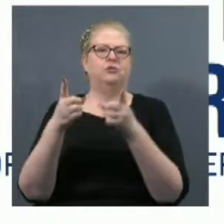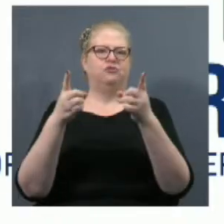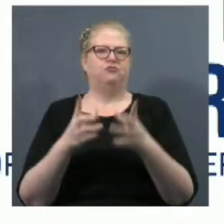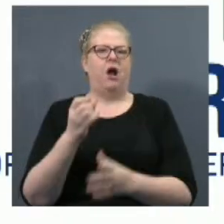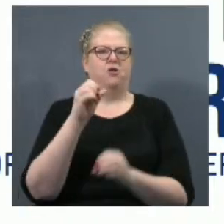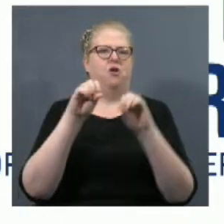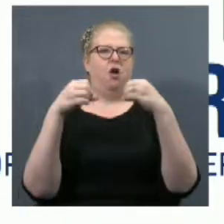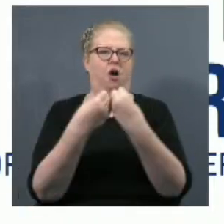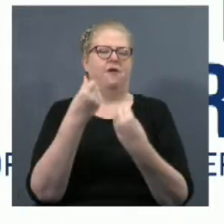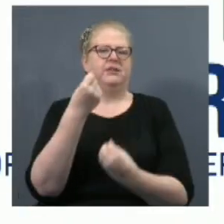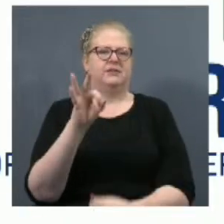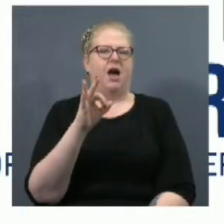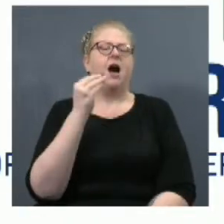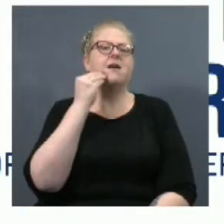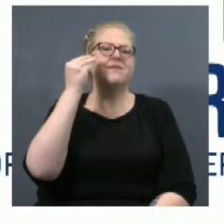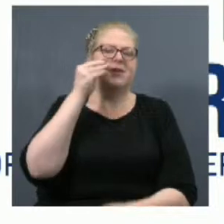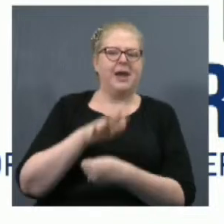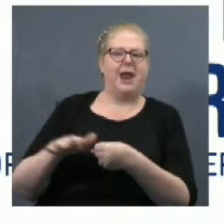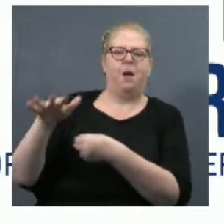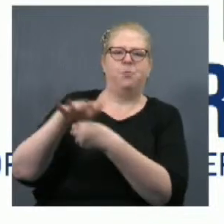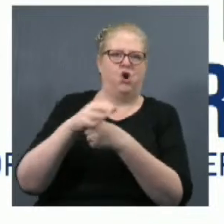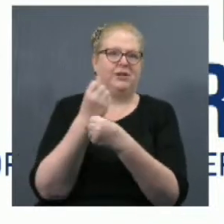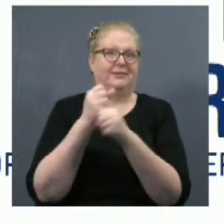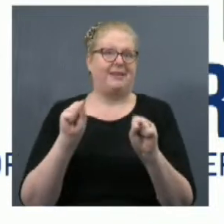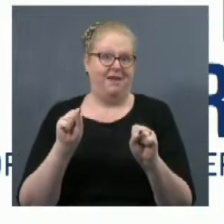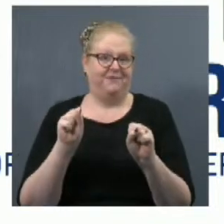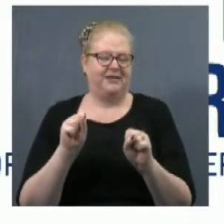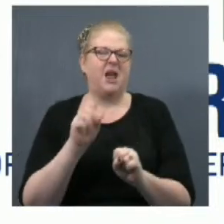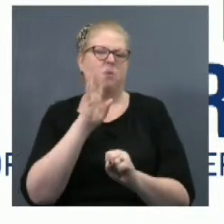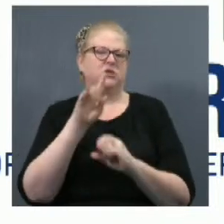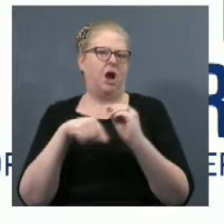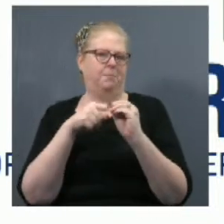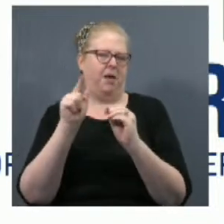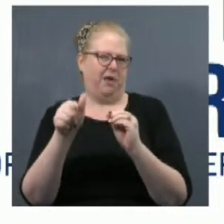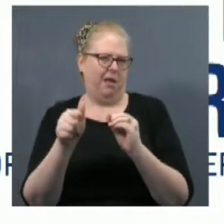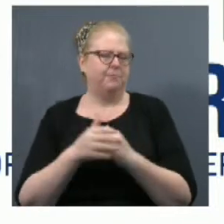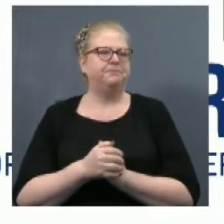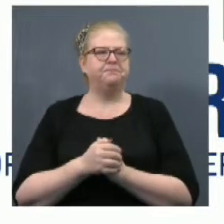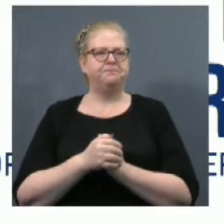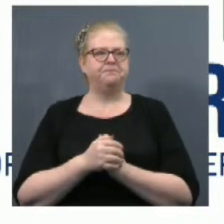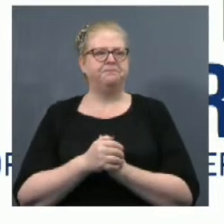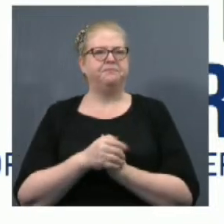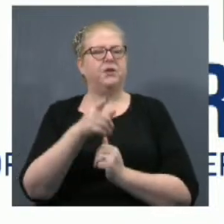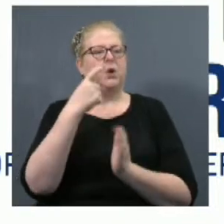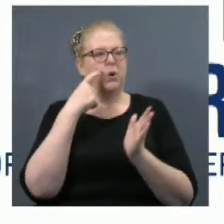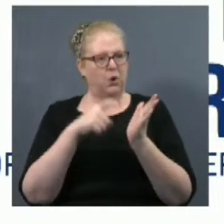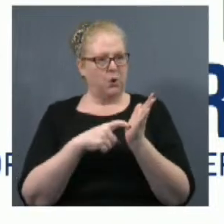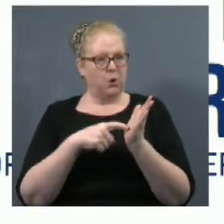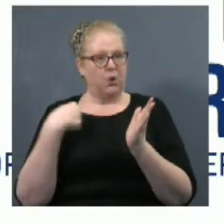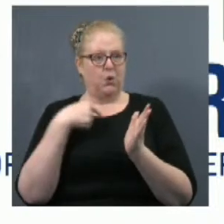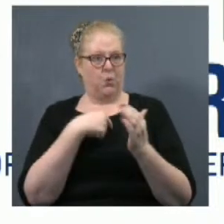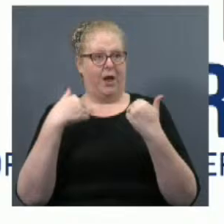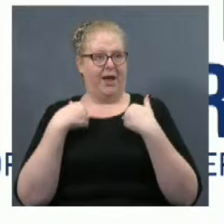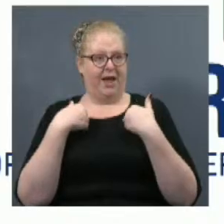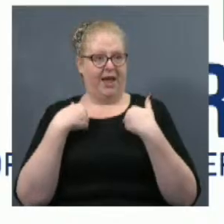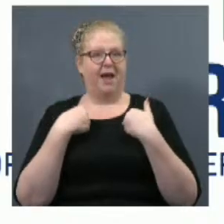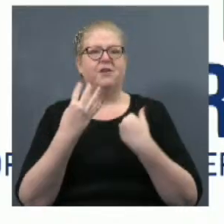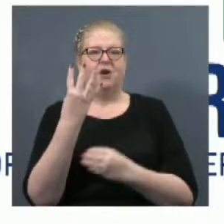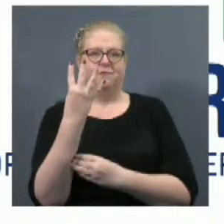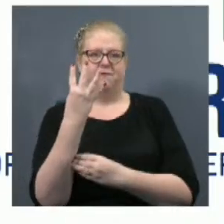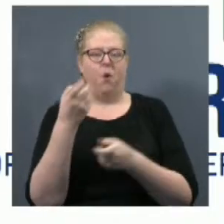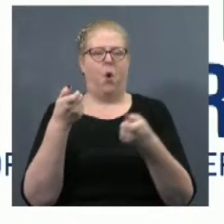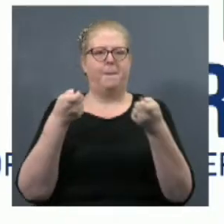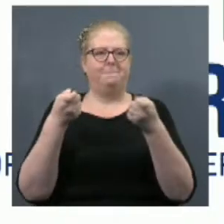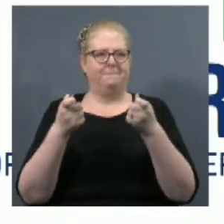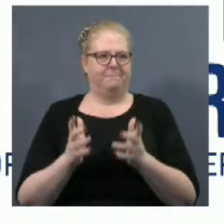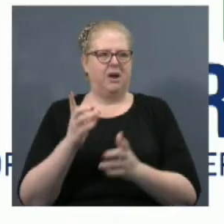Office of Neighborhood Safety, which I'll talk about in just a second. I think you have noticed that we do have our 4 managers in place